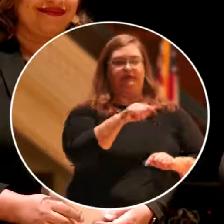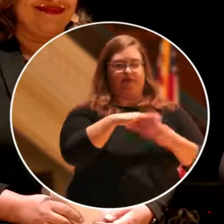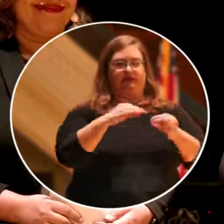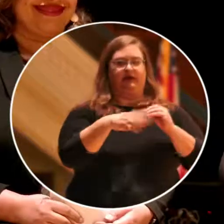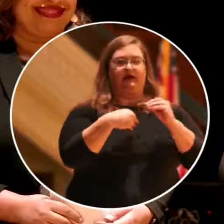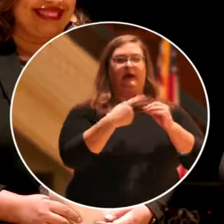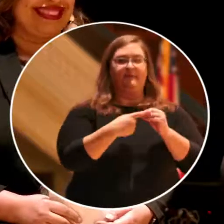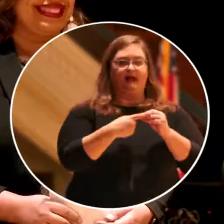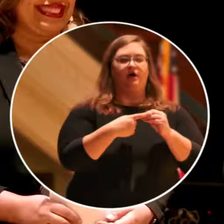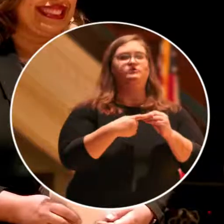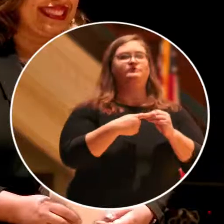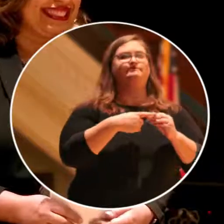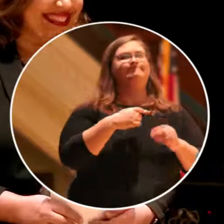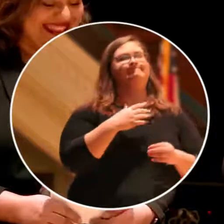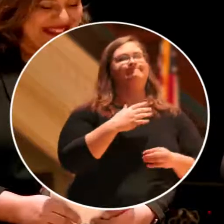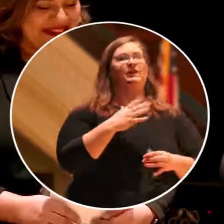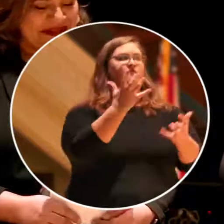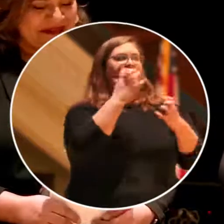Lake.